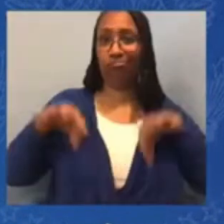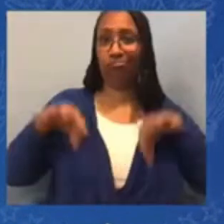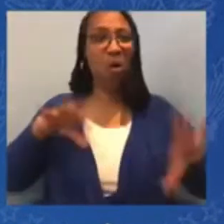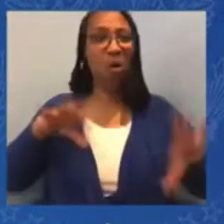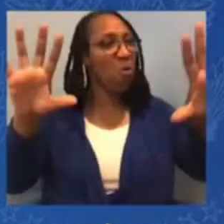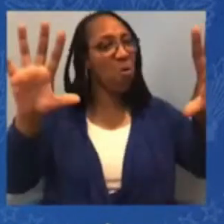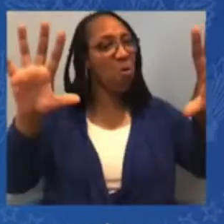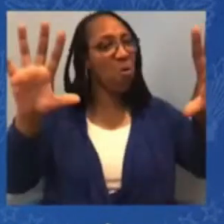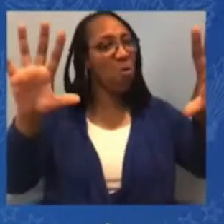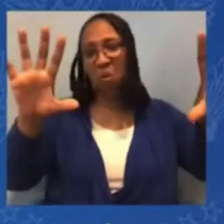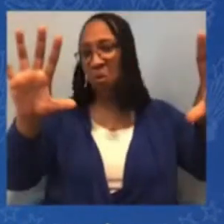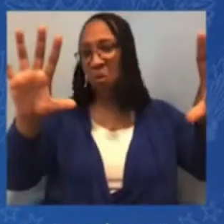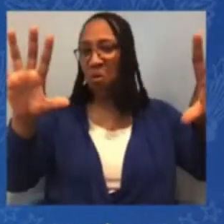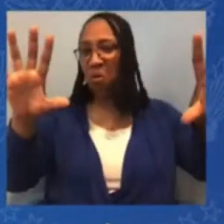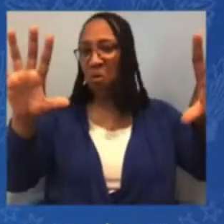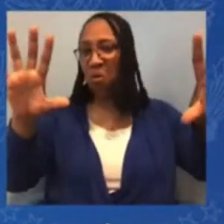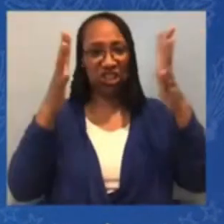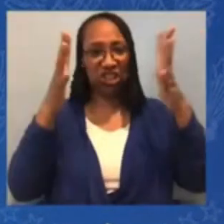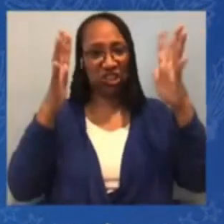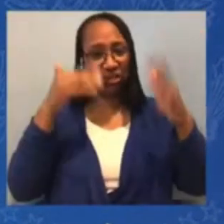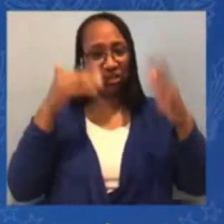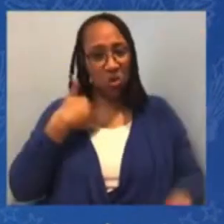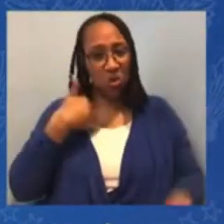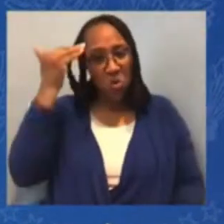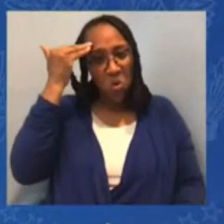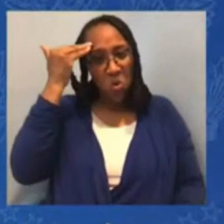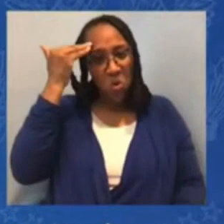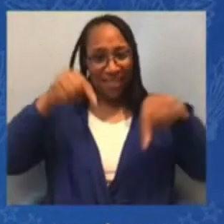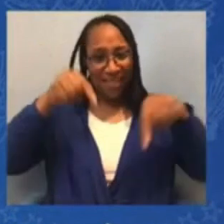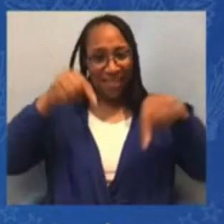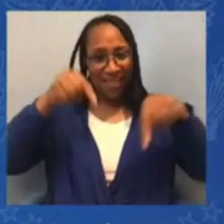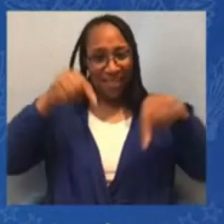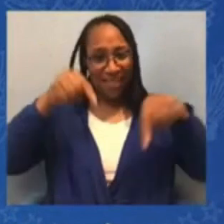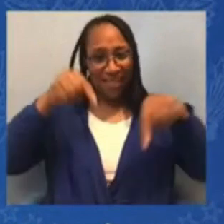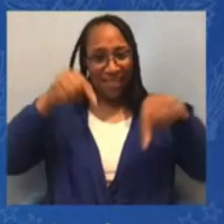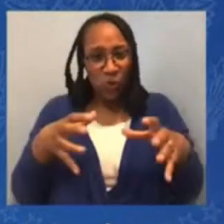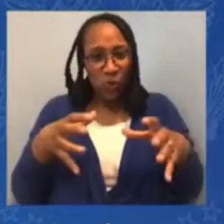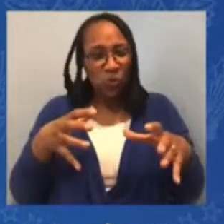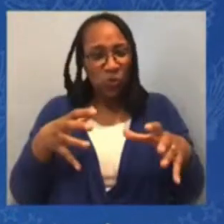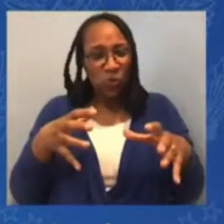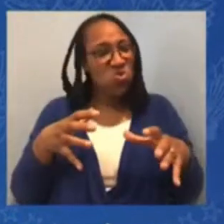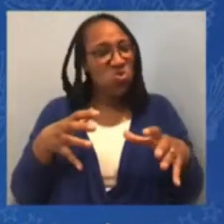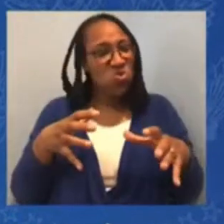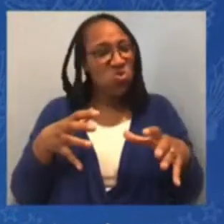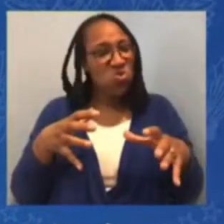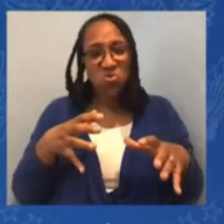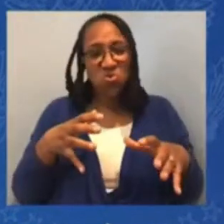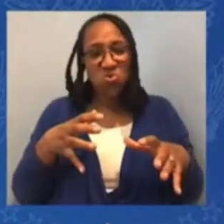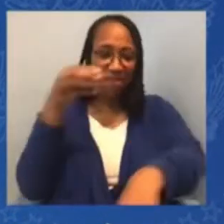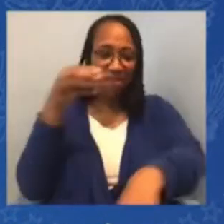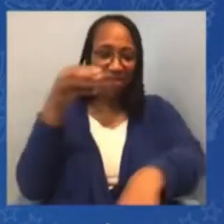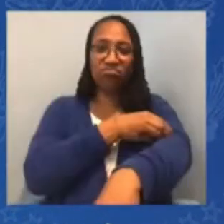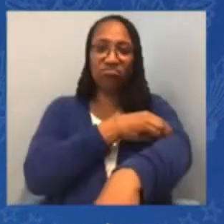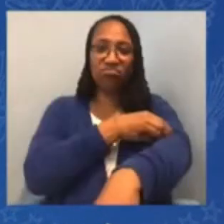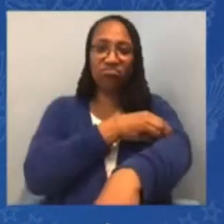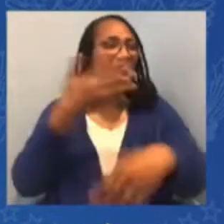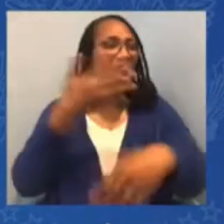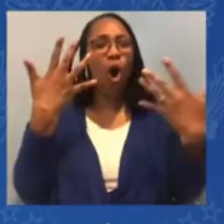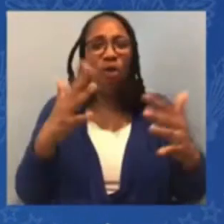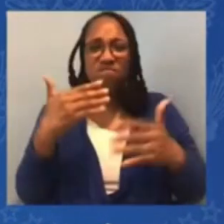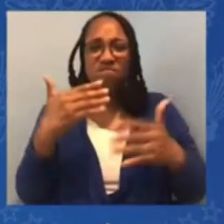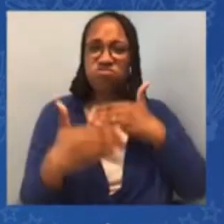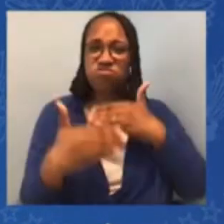people in this room. Look at what you've already done here in Connecticut and around the country. Look at the movement you've